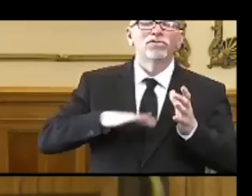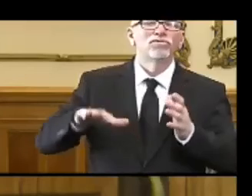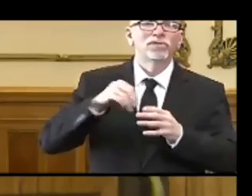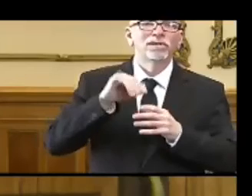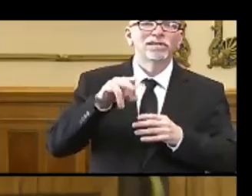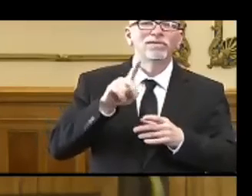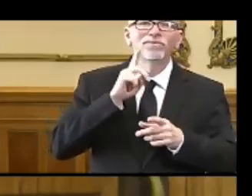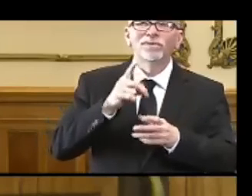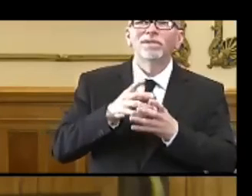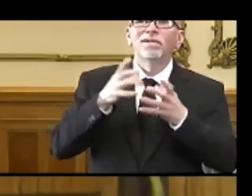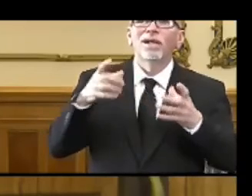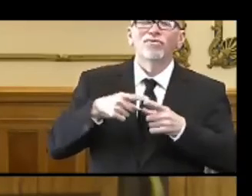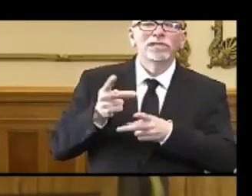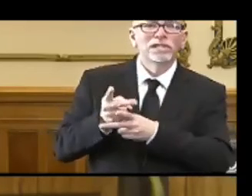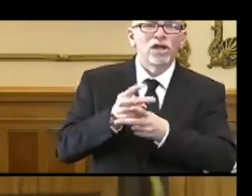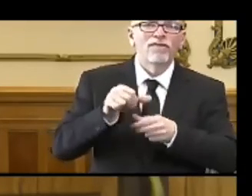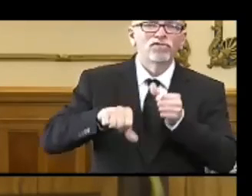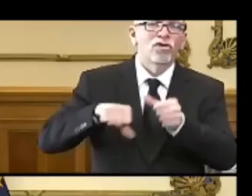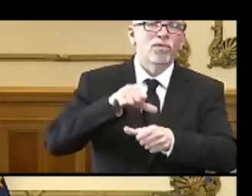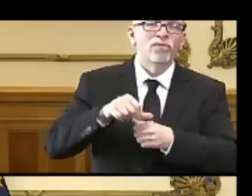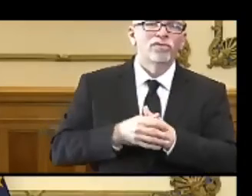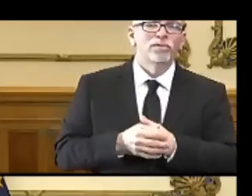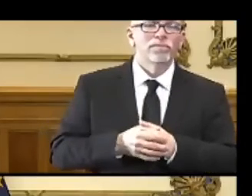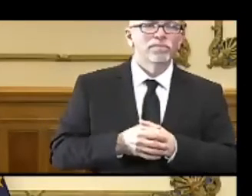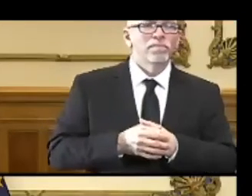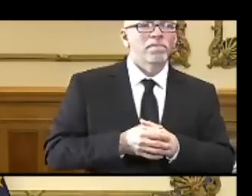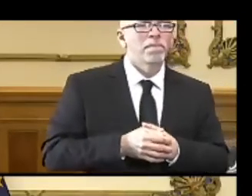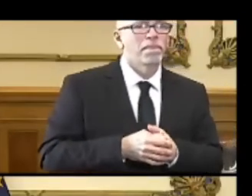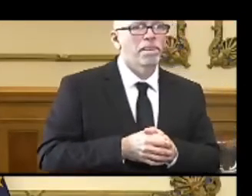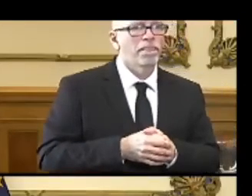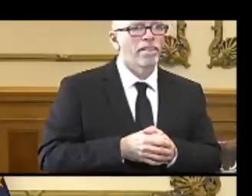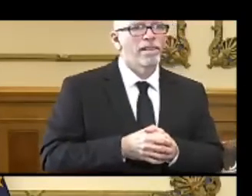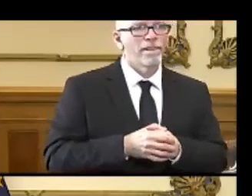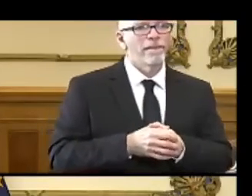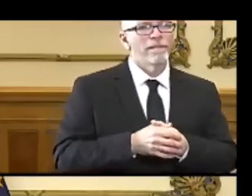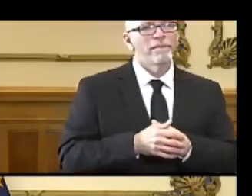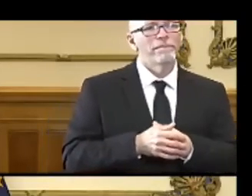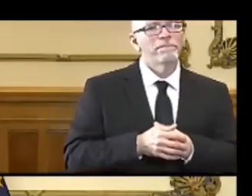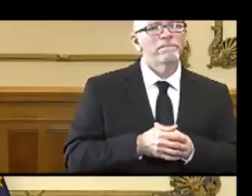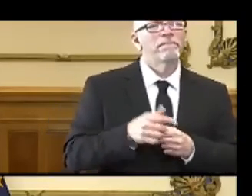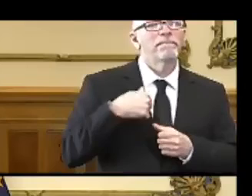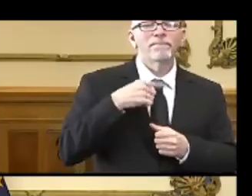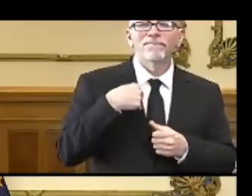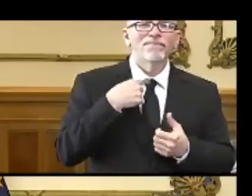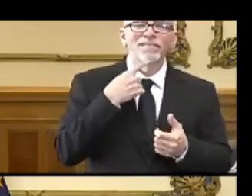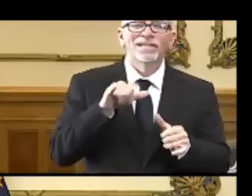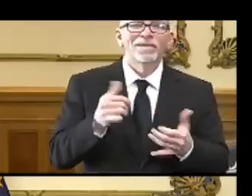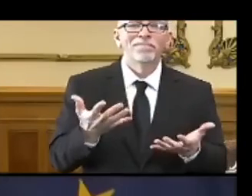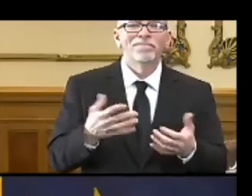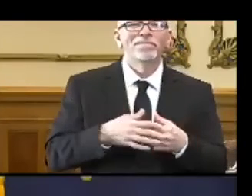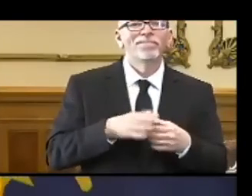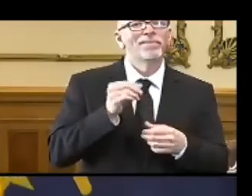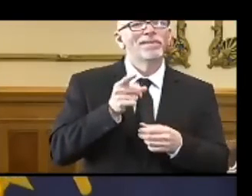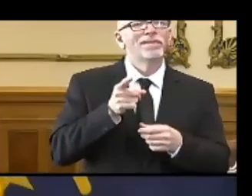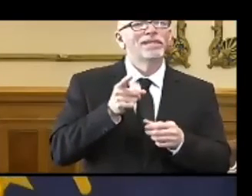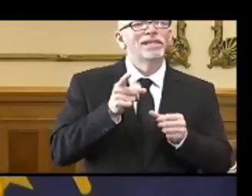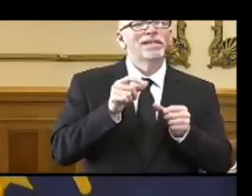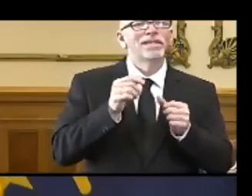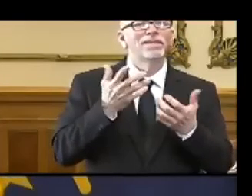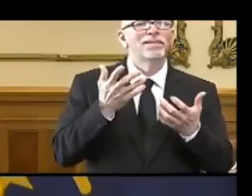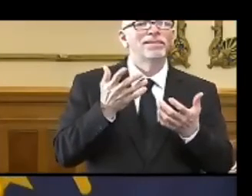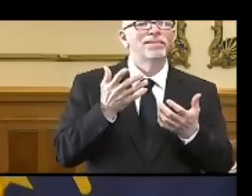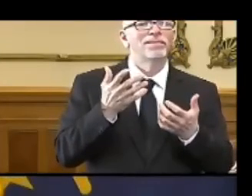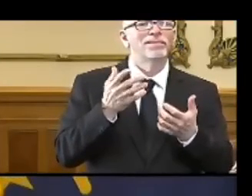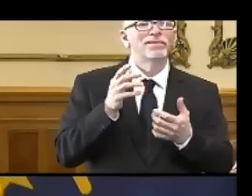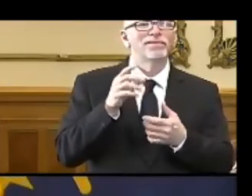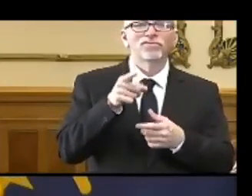lot to take care of each other. Yeah, and I would just say the same and keep. You